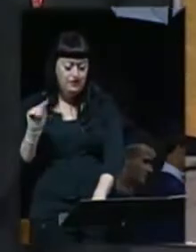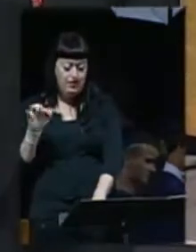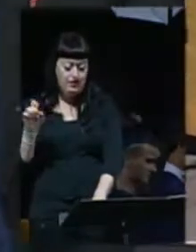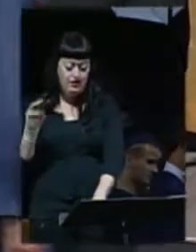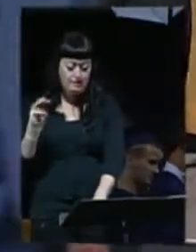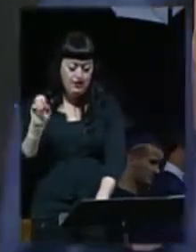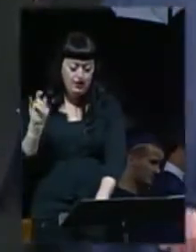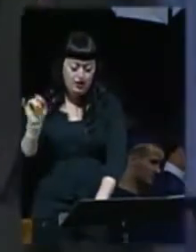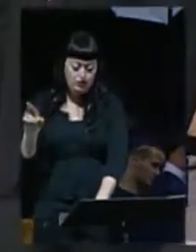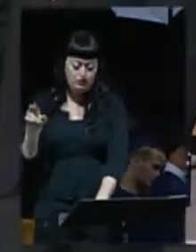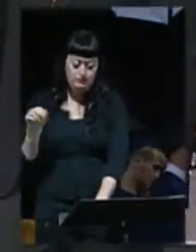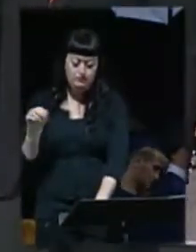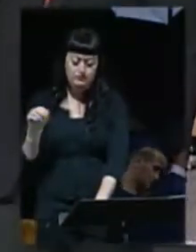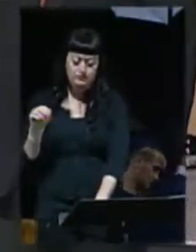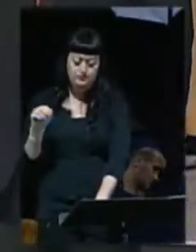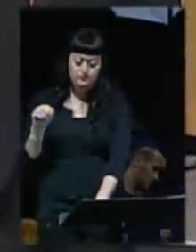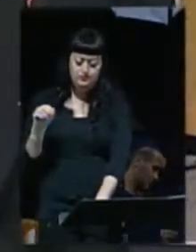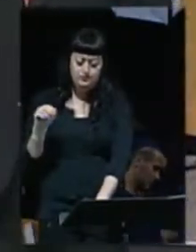Alec Meyer.